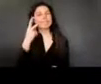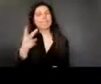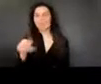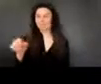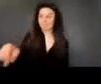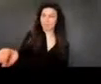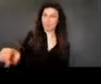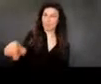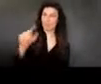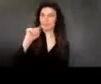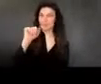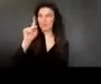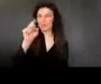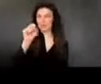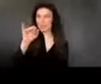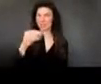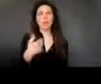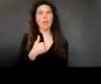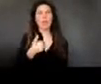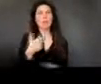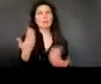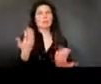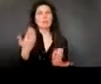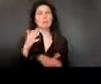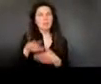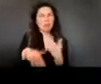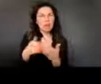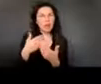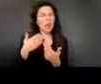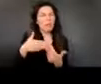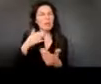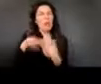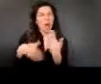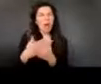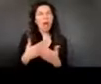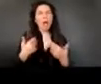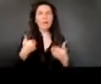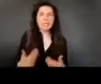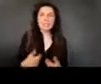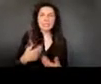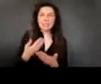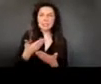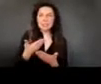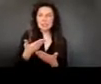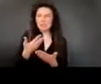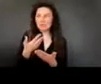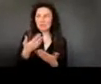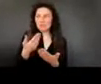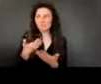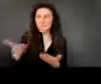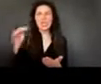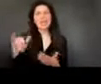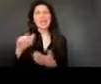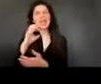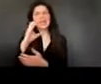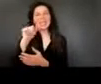all of the social and physical resources that the capitals of Bordeaux needs to thrive. And we